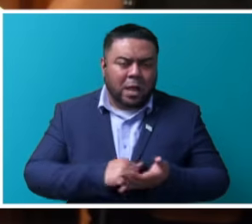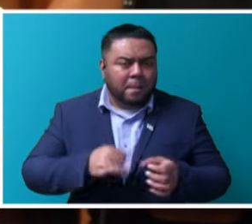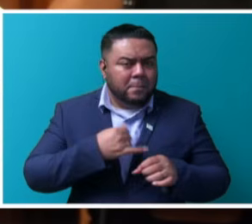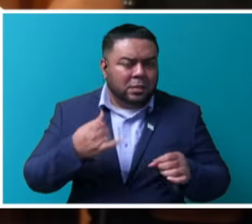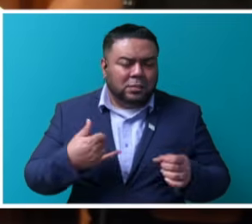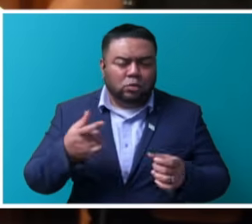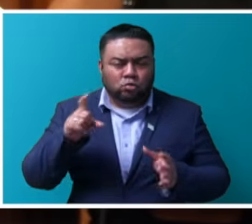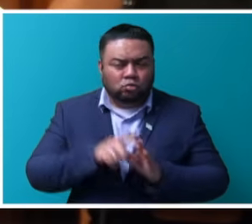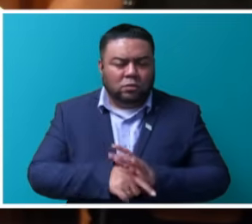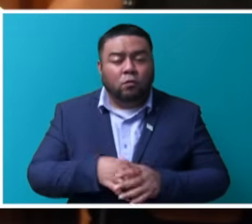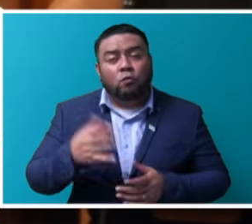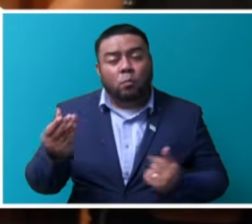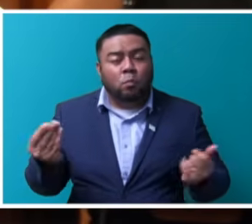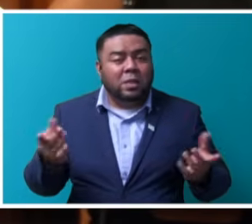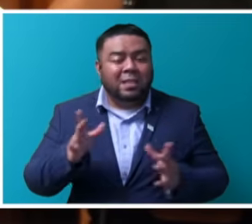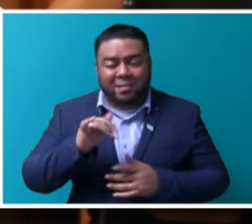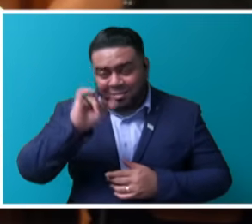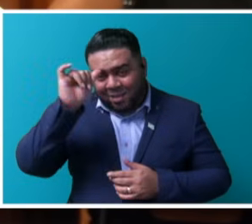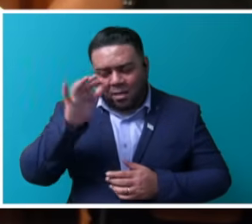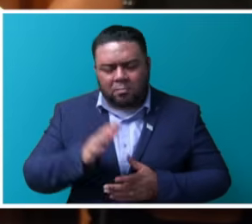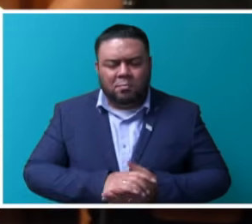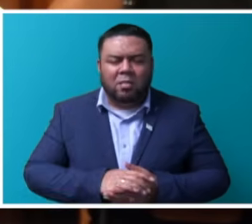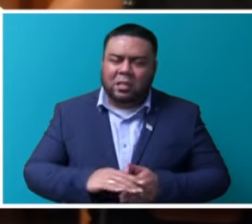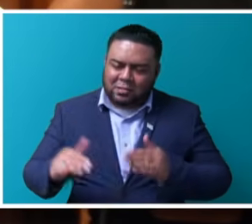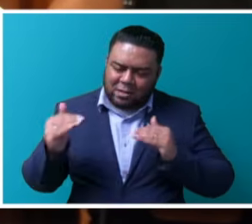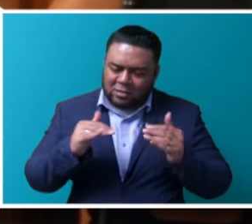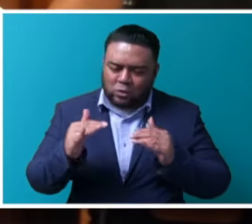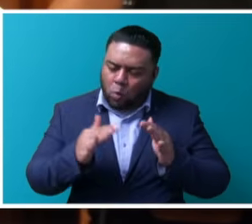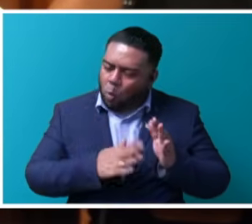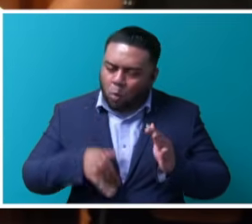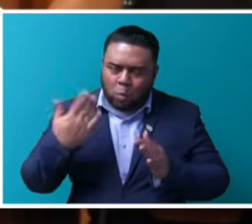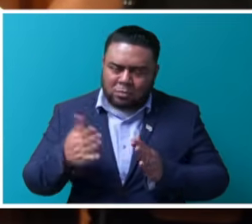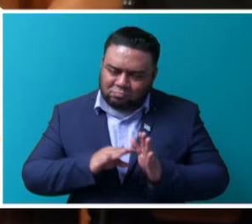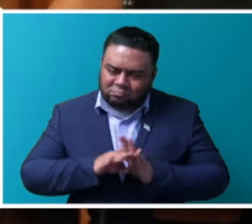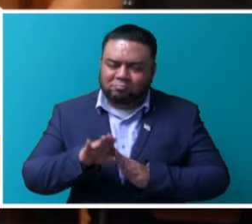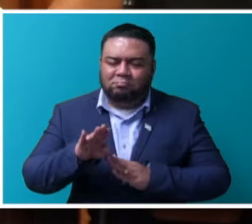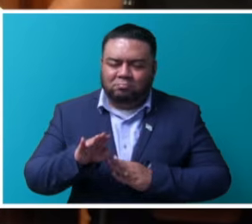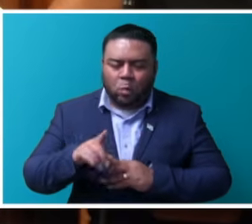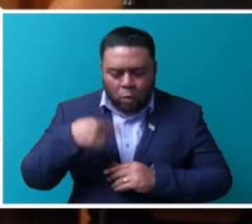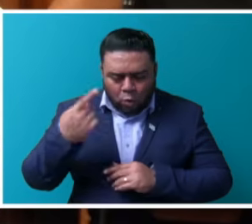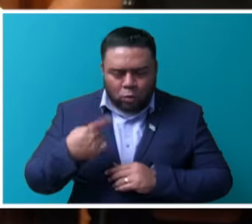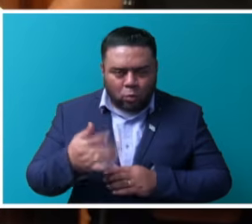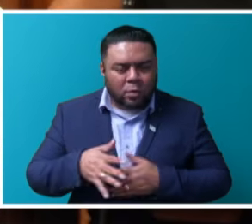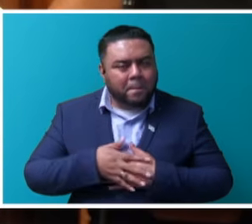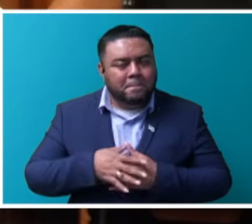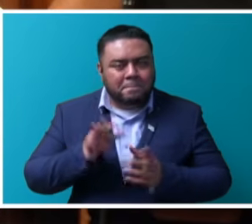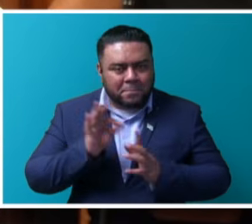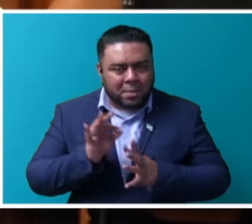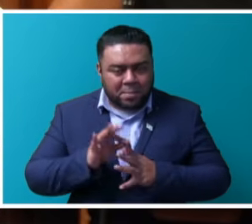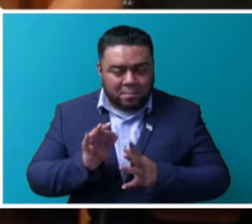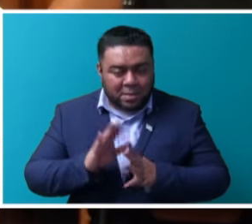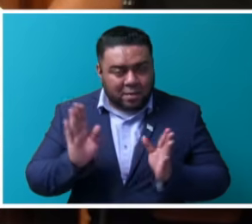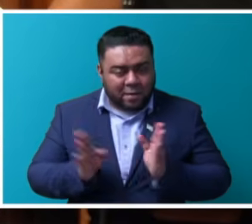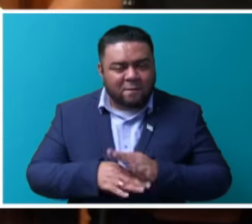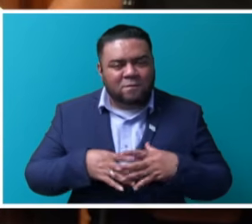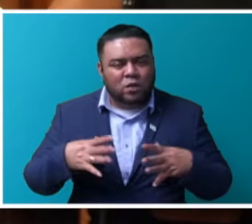most cost-effective way while ensuring that standards are always maintained. We are continuing with our public-private partnership under the free